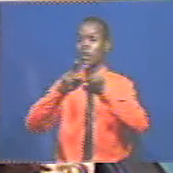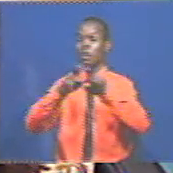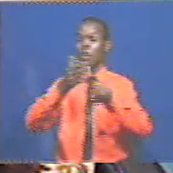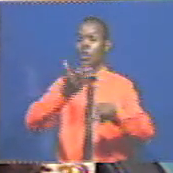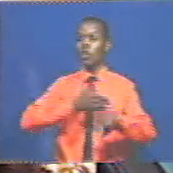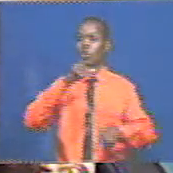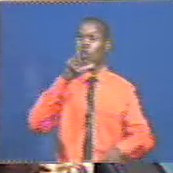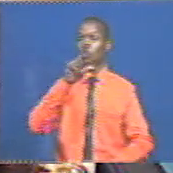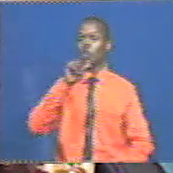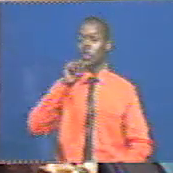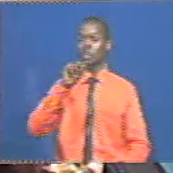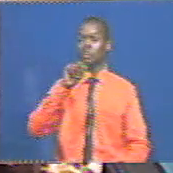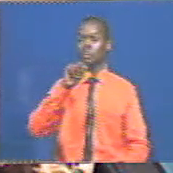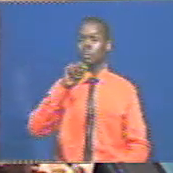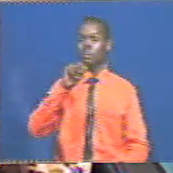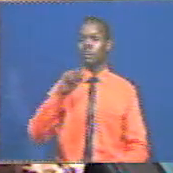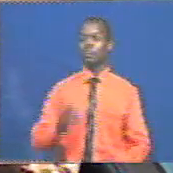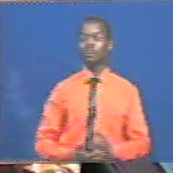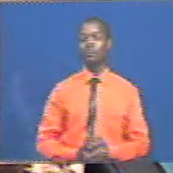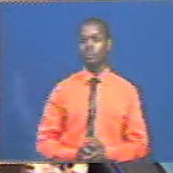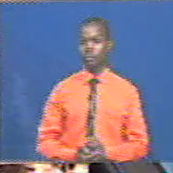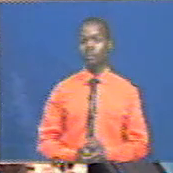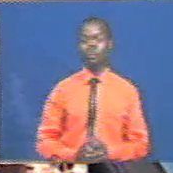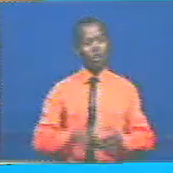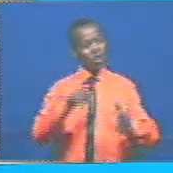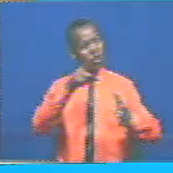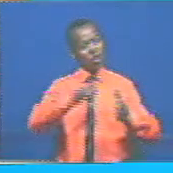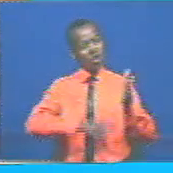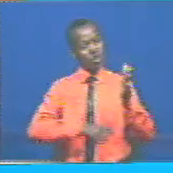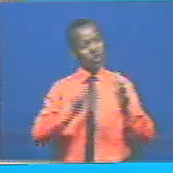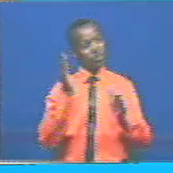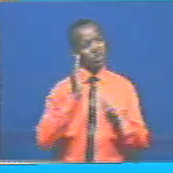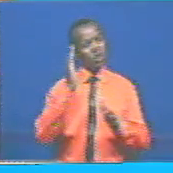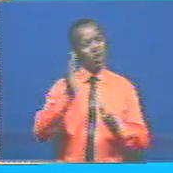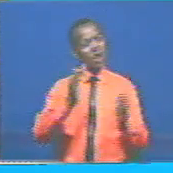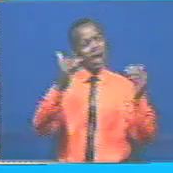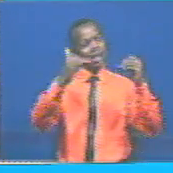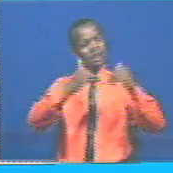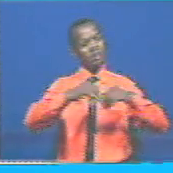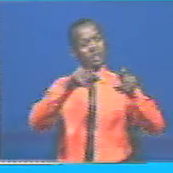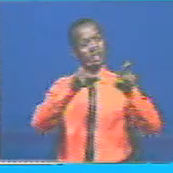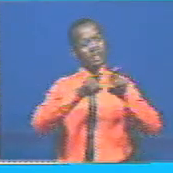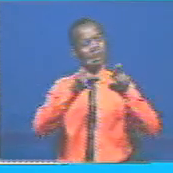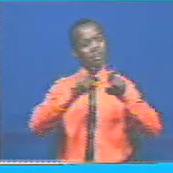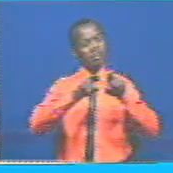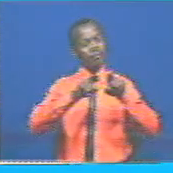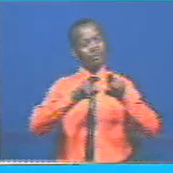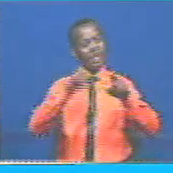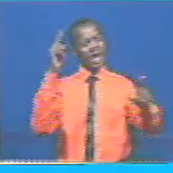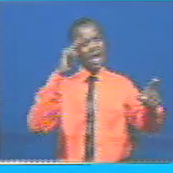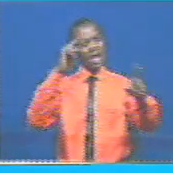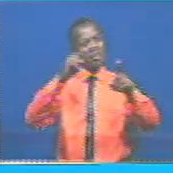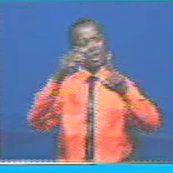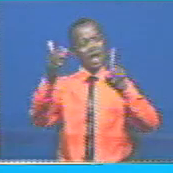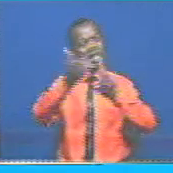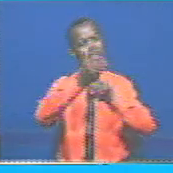you can follow yeah what will the assembly entail and what are you looking to achieve at the end of the five